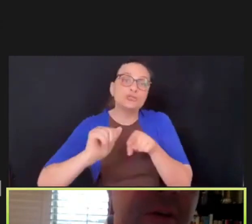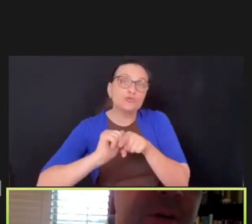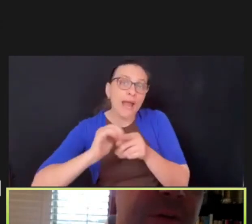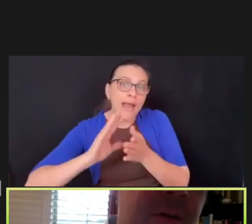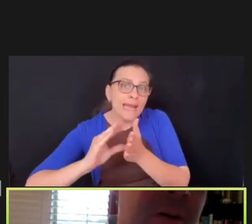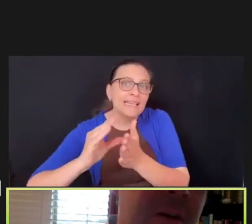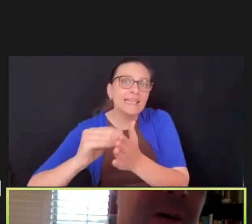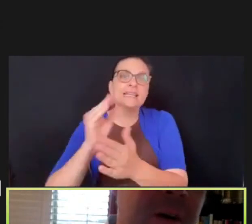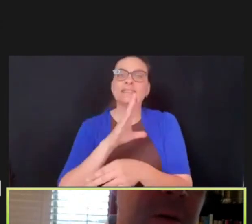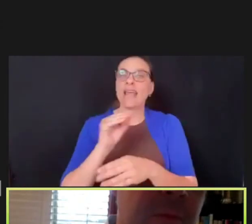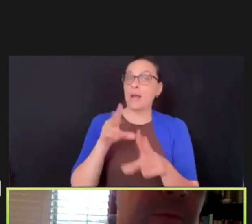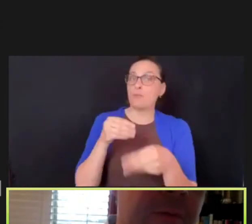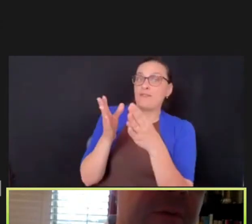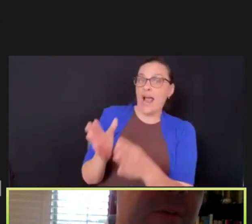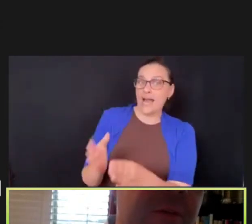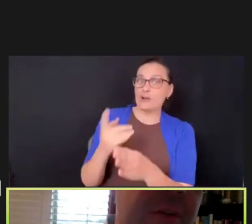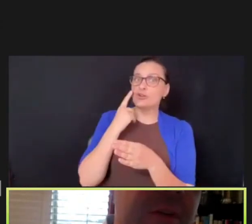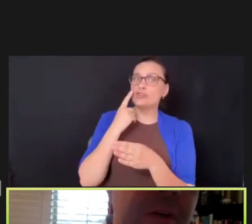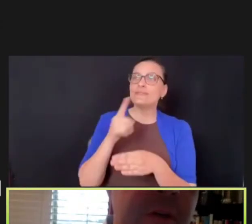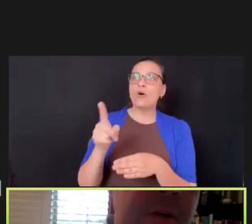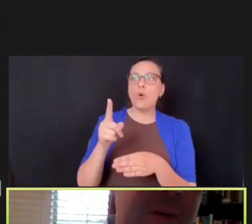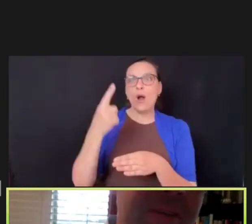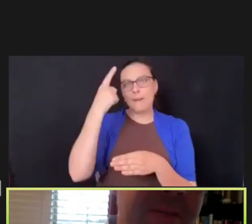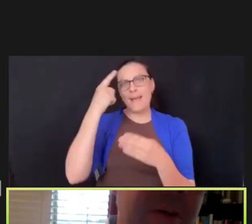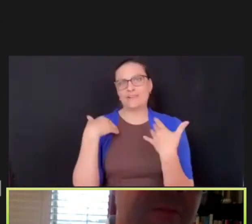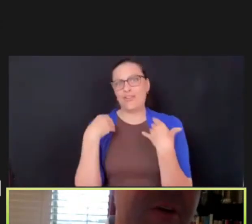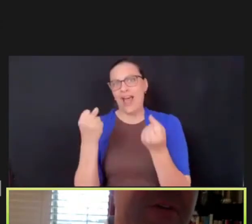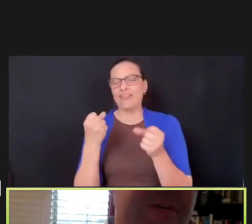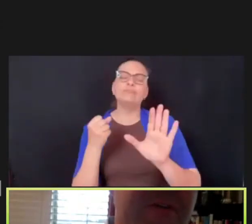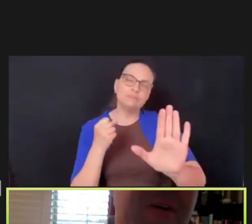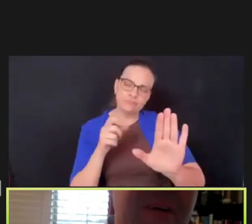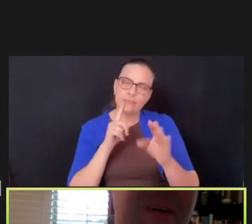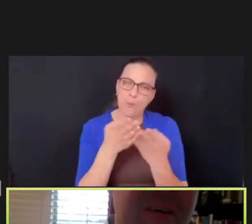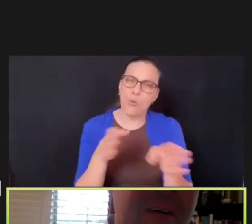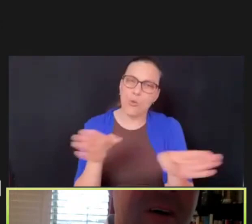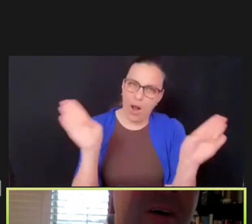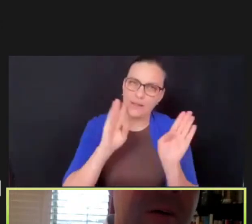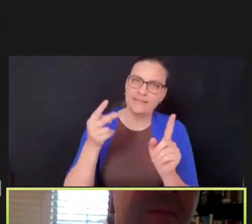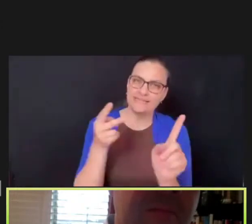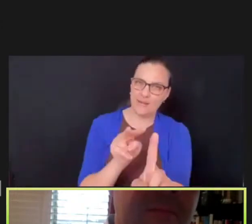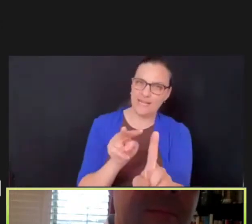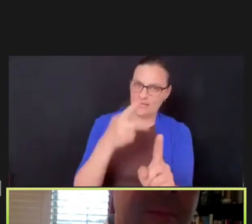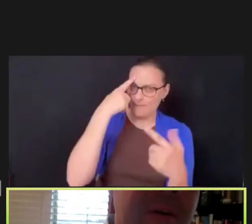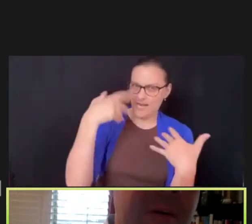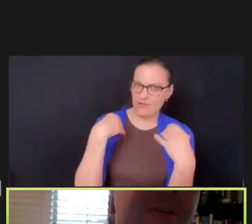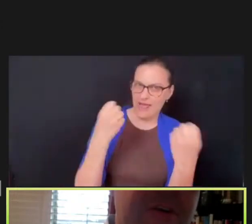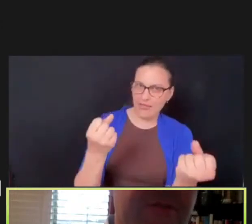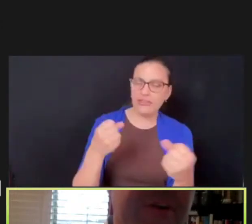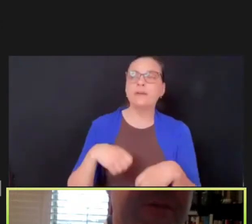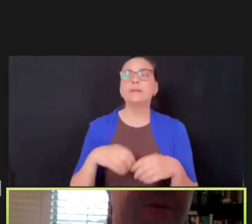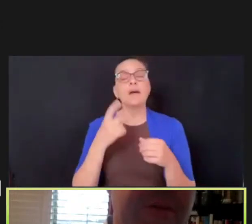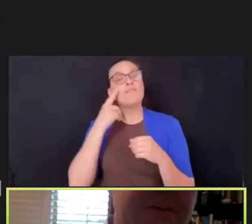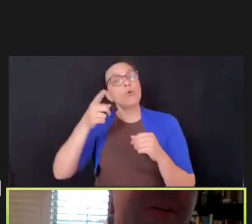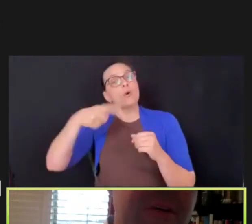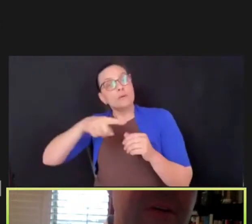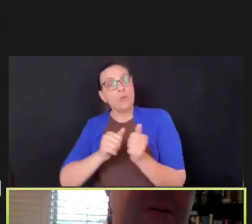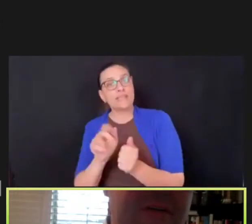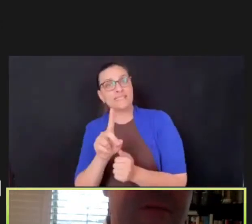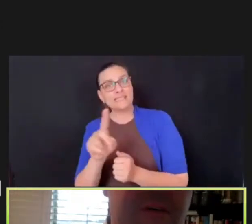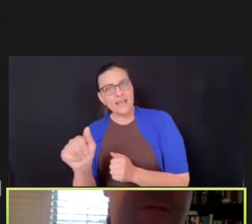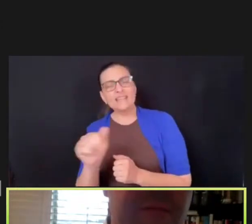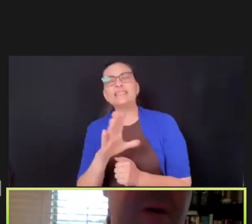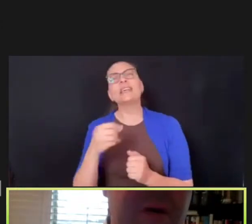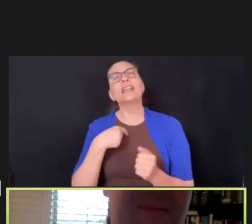speaking, mental health with disabilities. And I was thinking about this to kind of try and organize my thoughts. And I